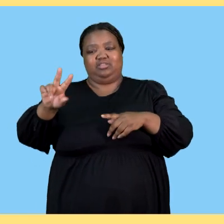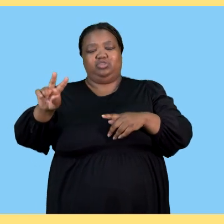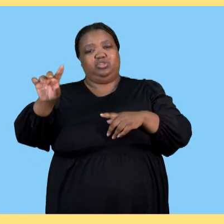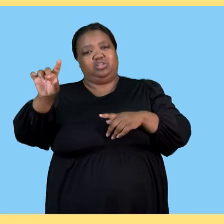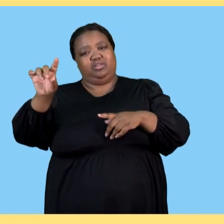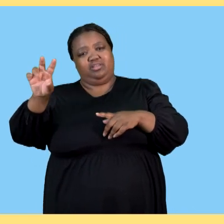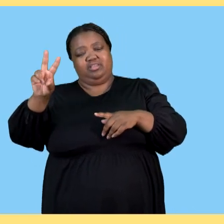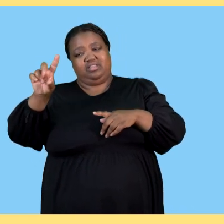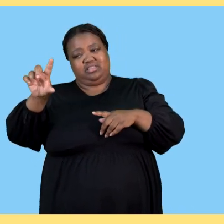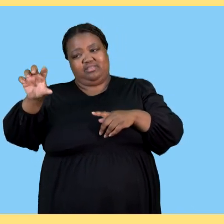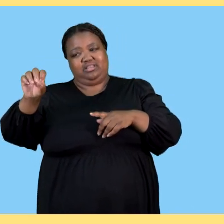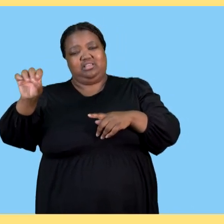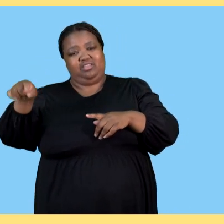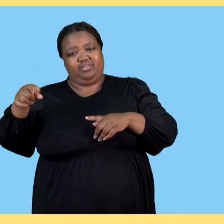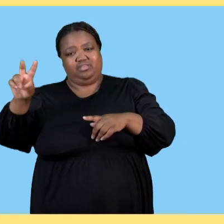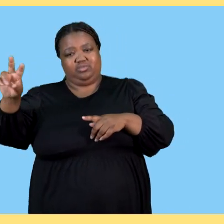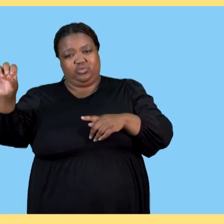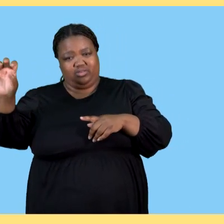70,200. Then you end up with